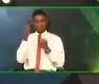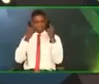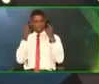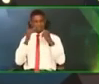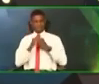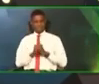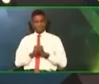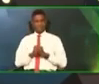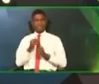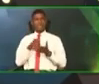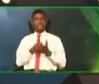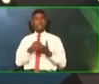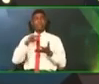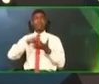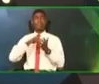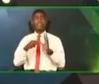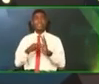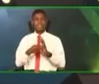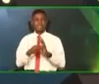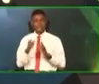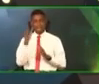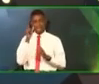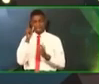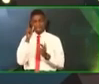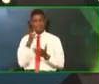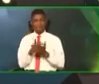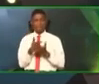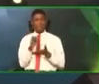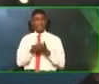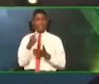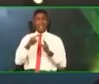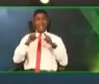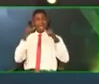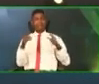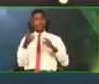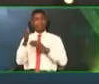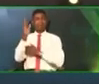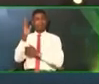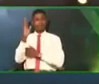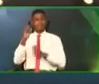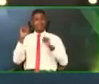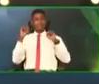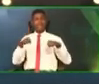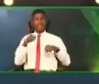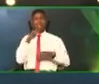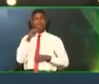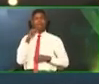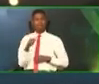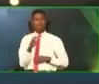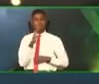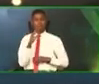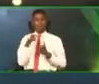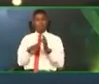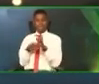It then means, listen carefully, that the language of God cannot be what this